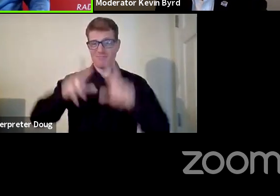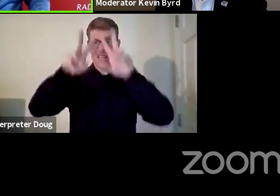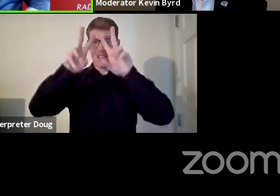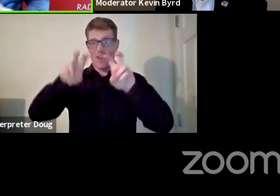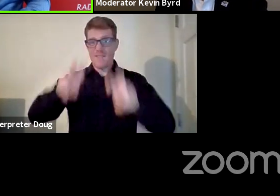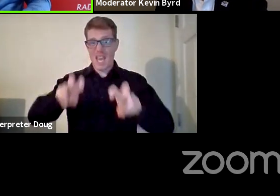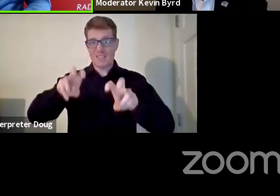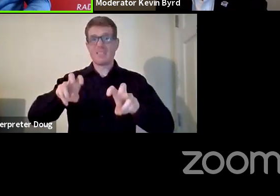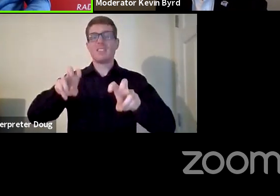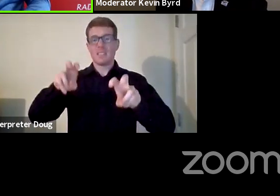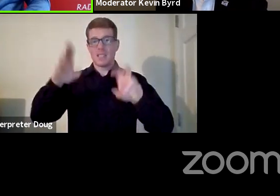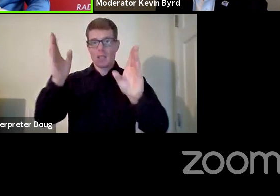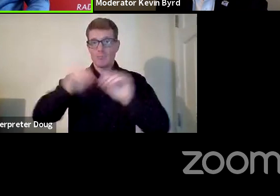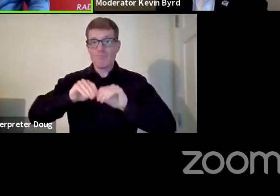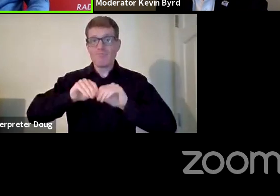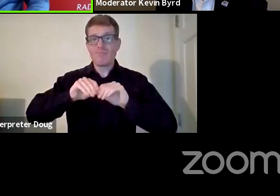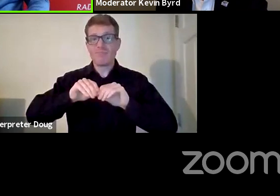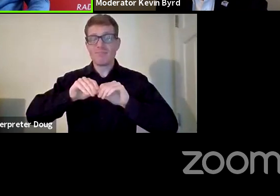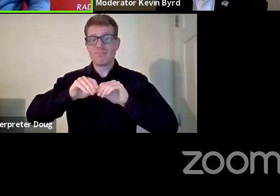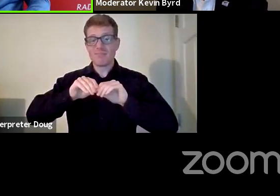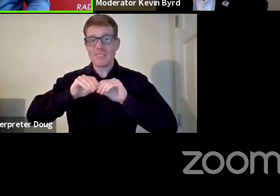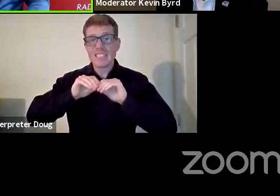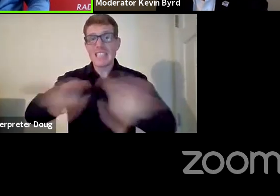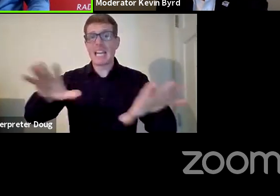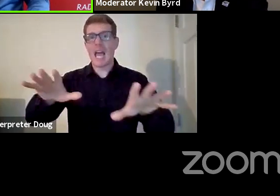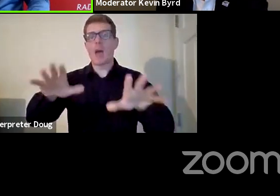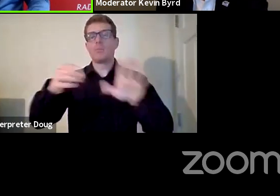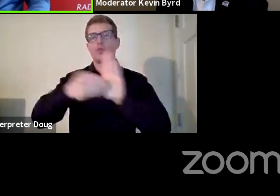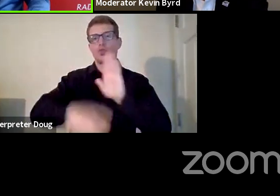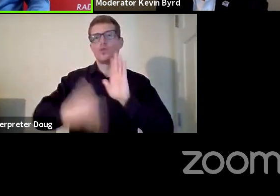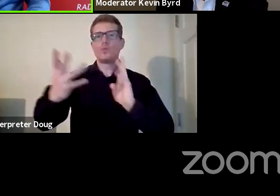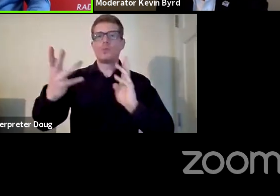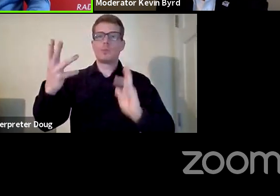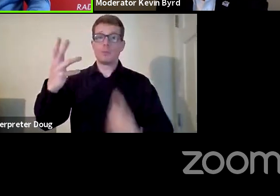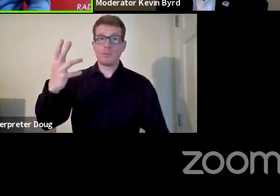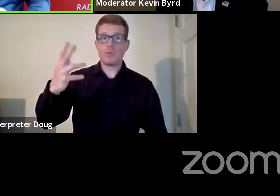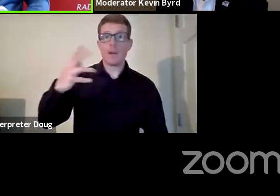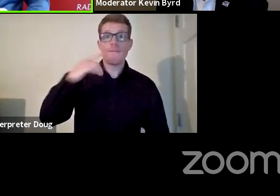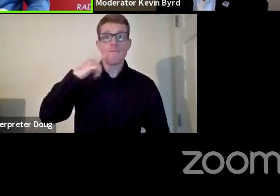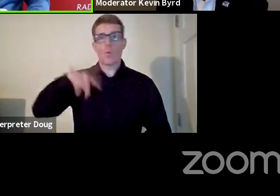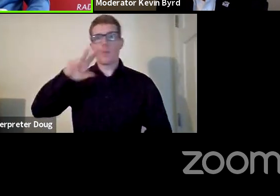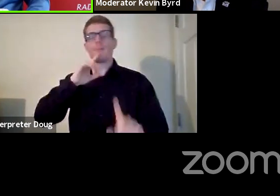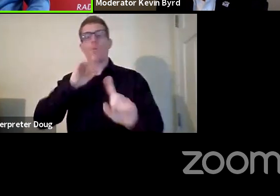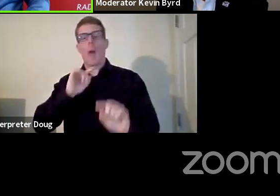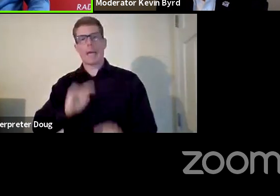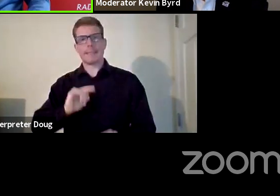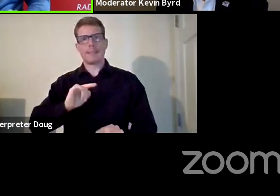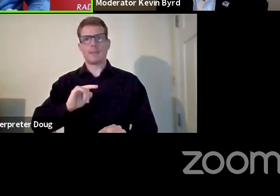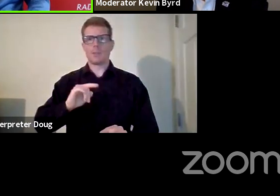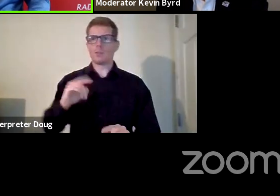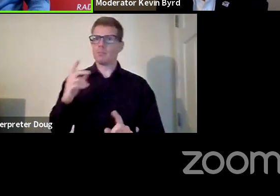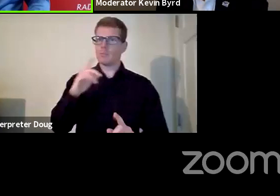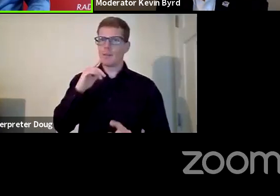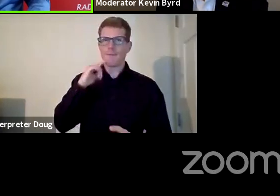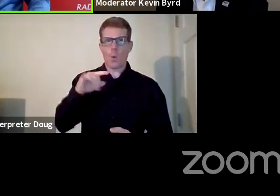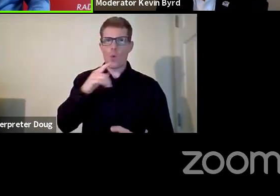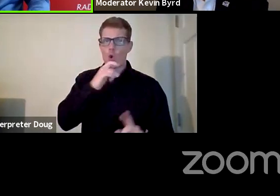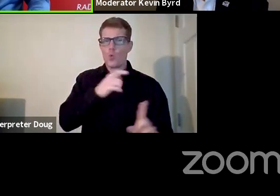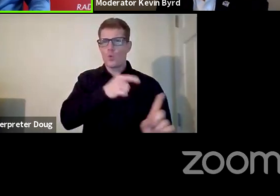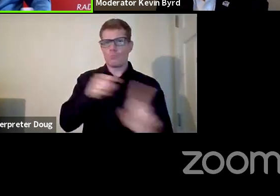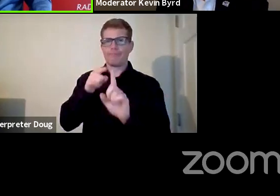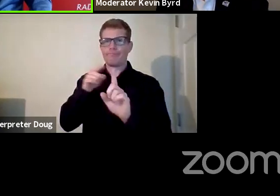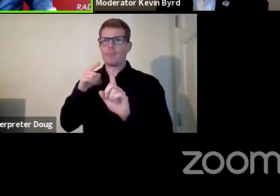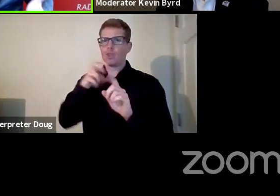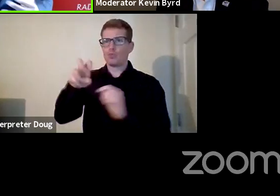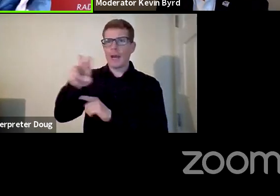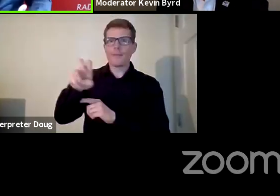for spring break and that were away from the campus, wherever they may have been. we were shocked at the number of